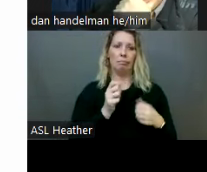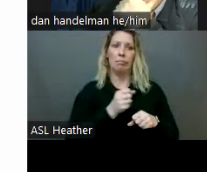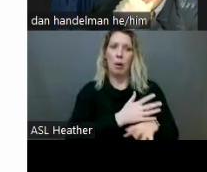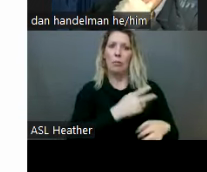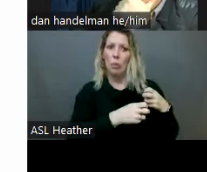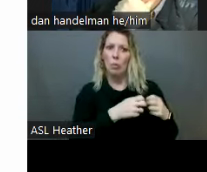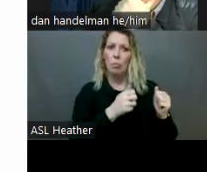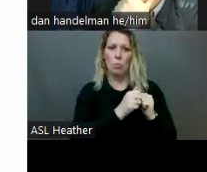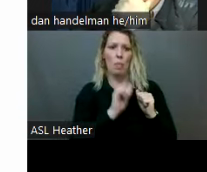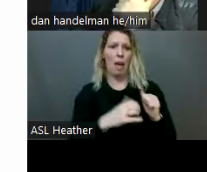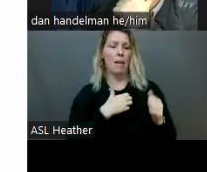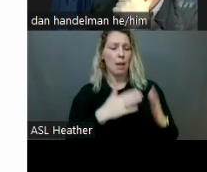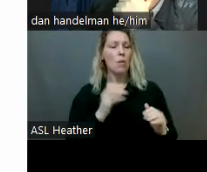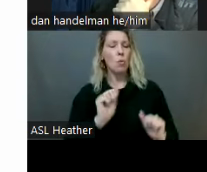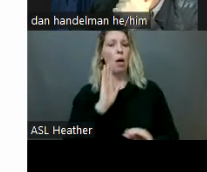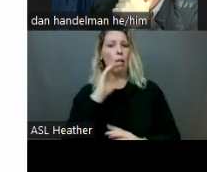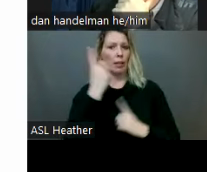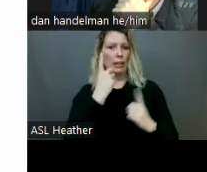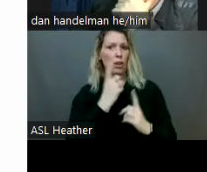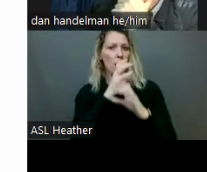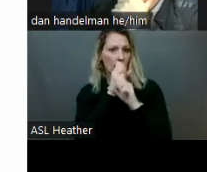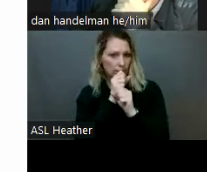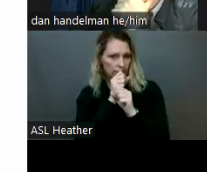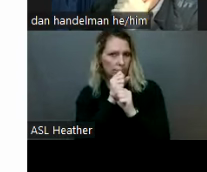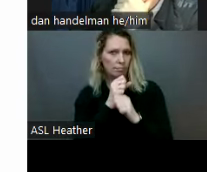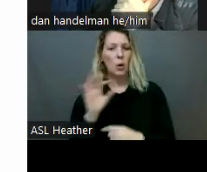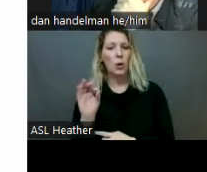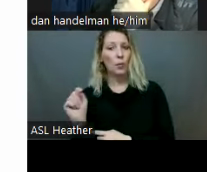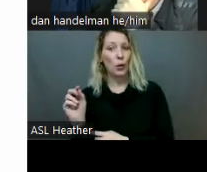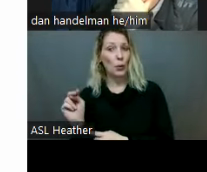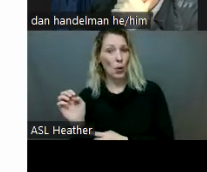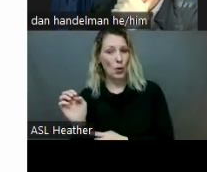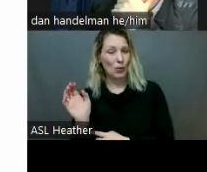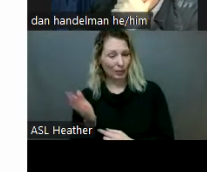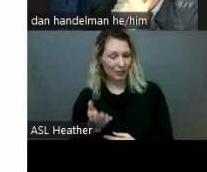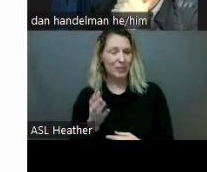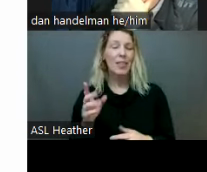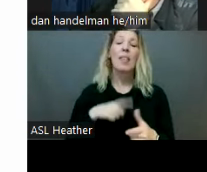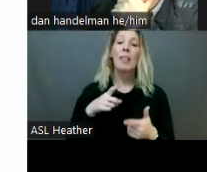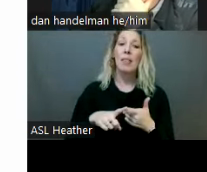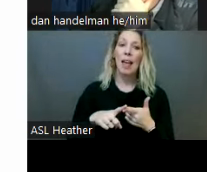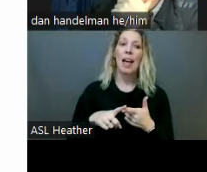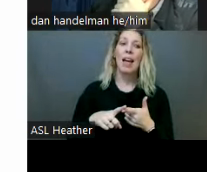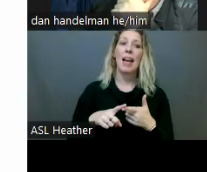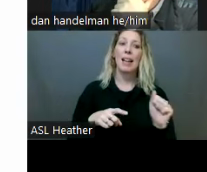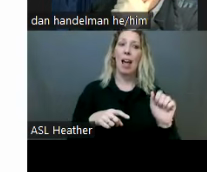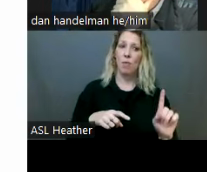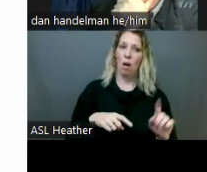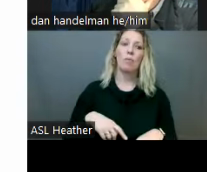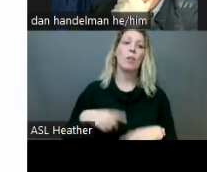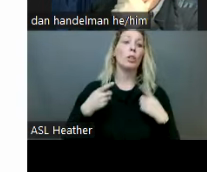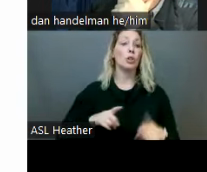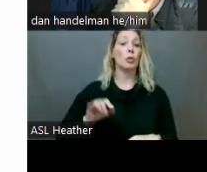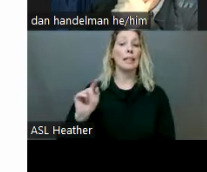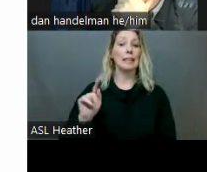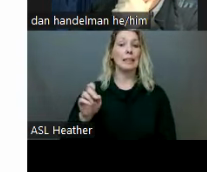be considered confidential. There's a footnote. And then A1, during intake, staff